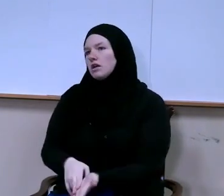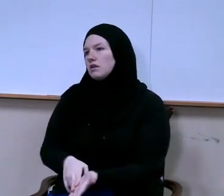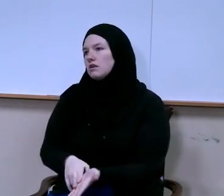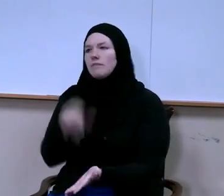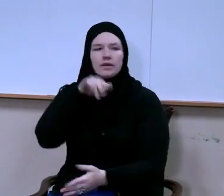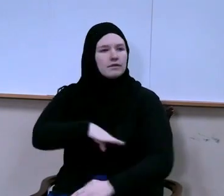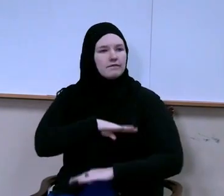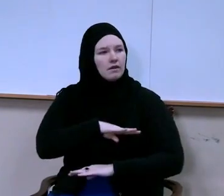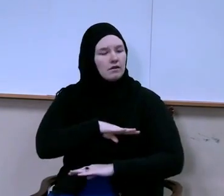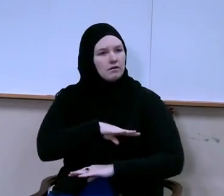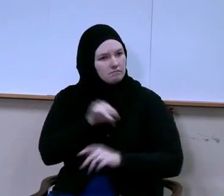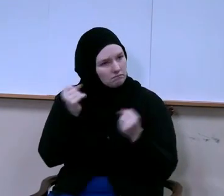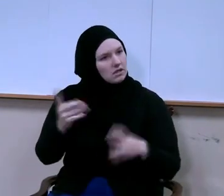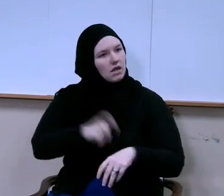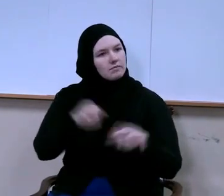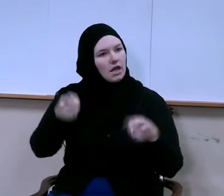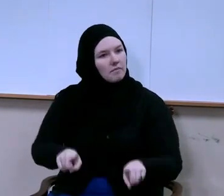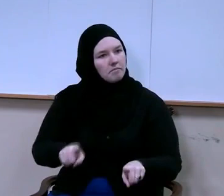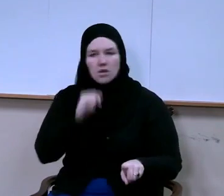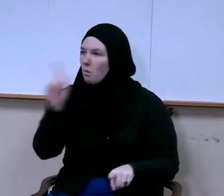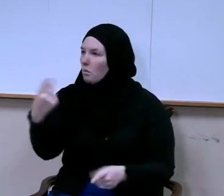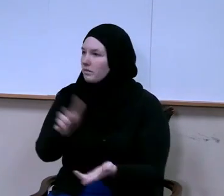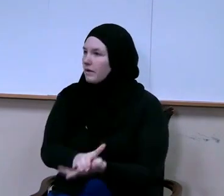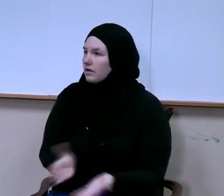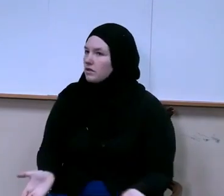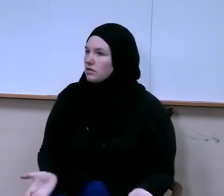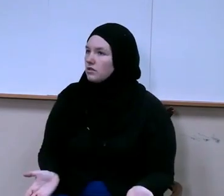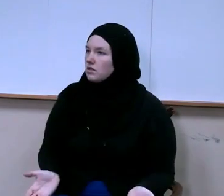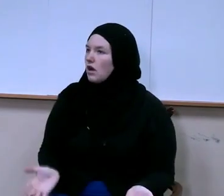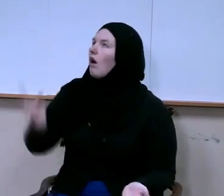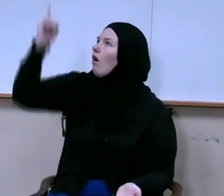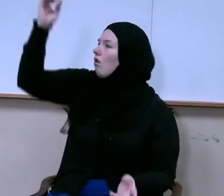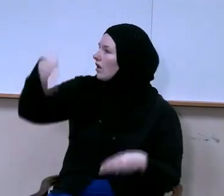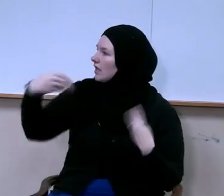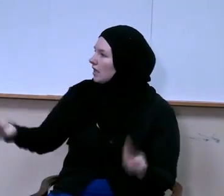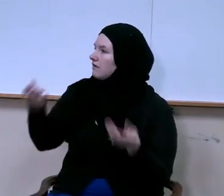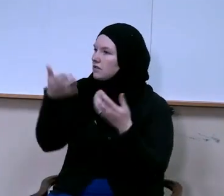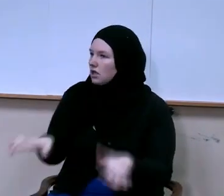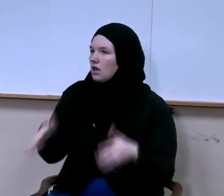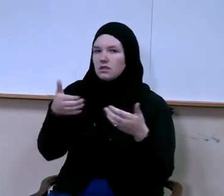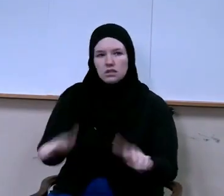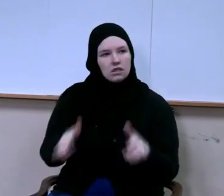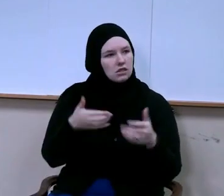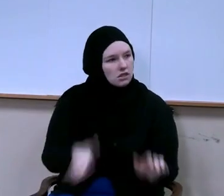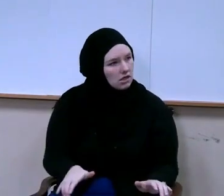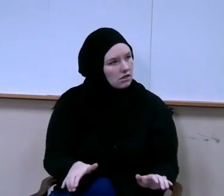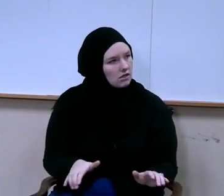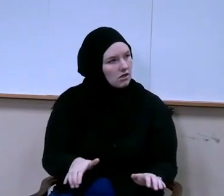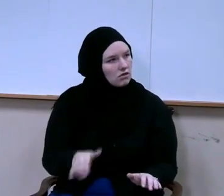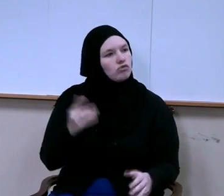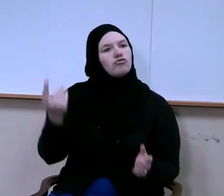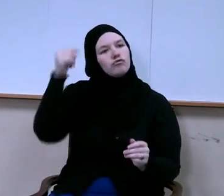contract. I'm not satisfied. Allah, on the other hand, keeps giving us chances after chances